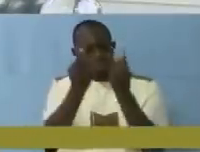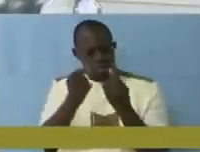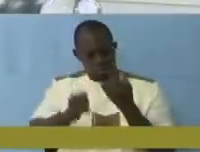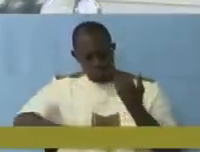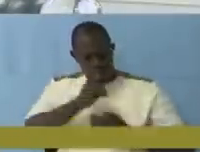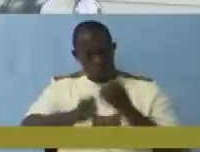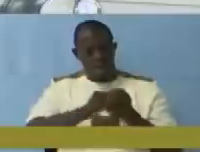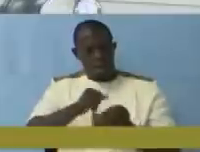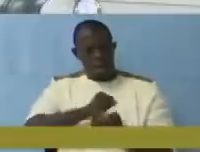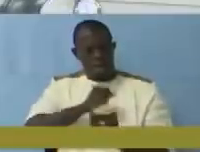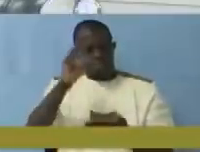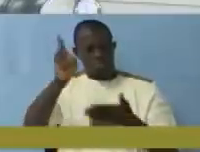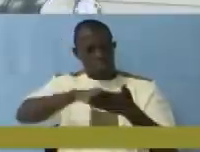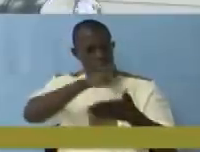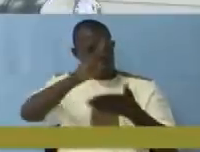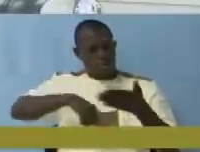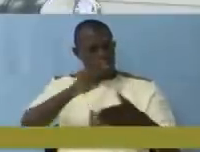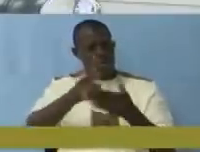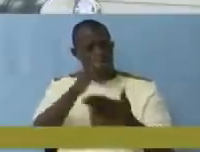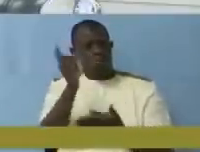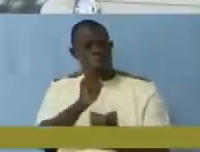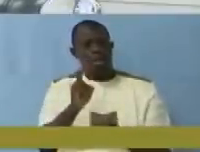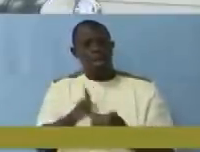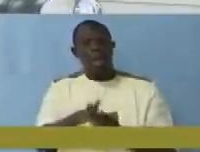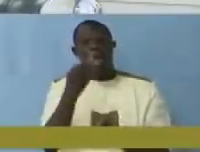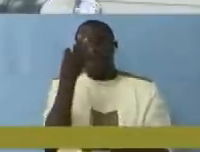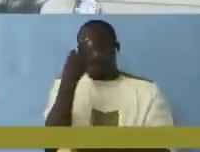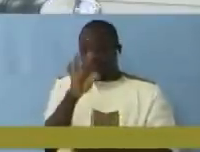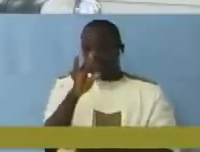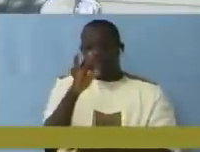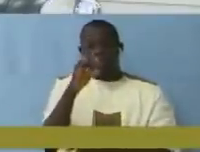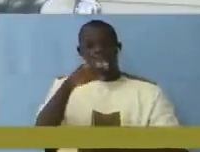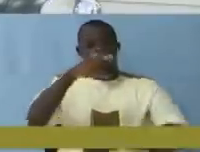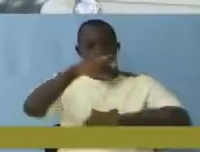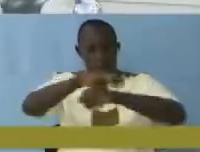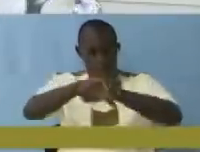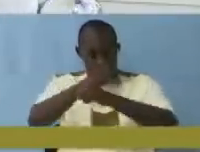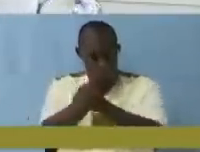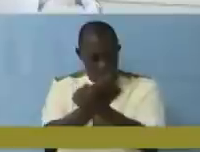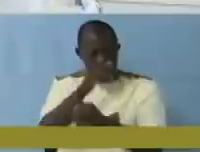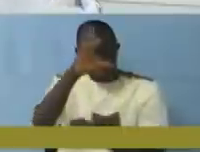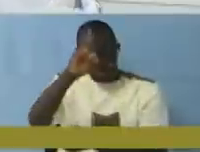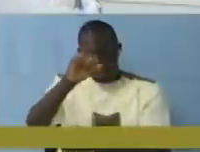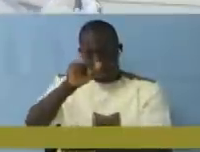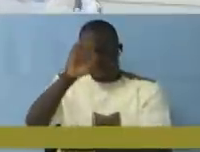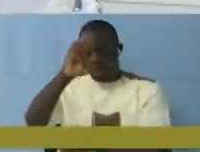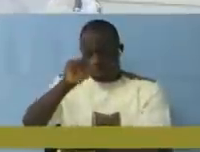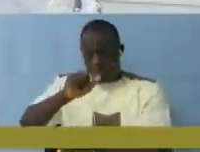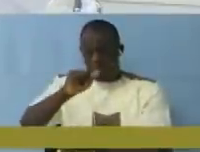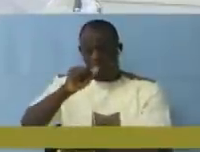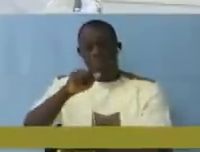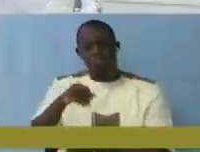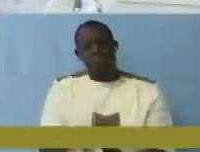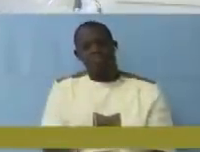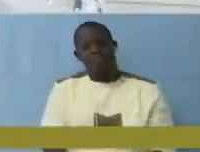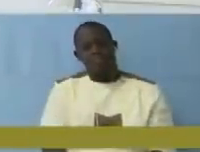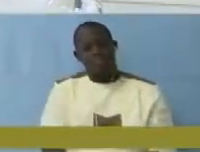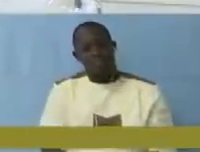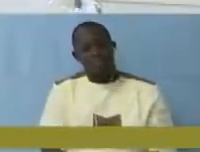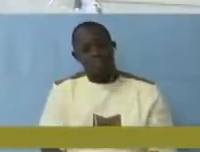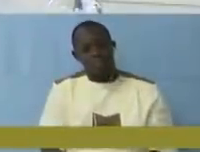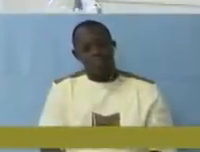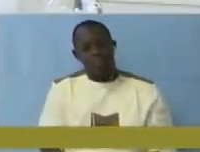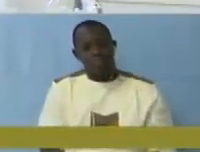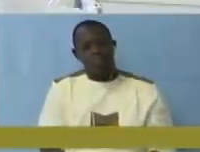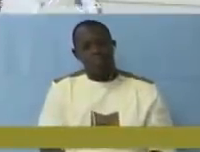Said by Daba, if the men of Daba arrest him, yes, as the senior man there, you can